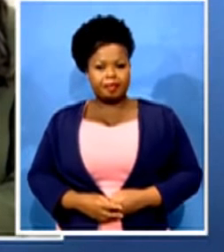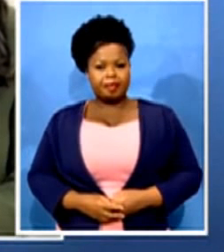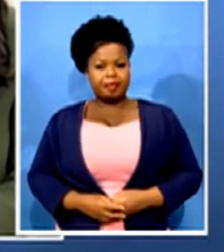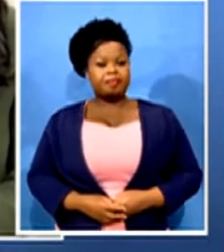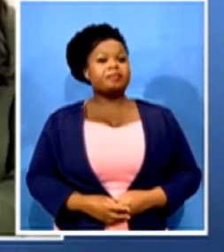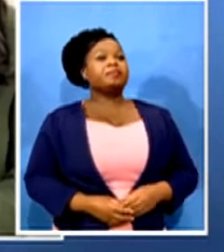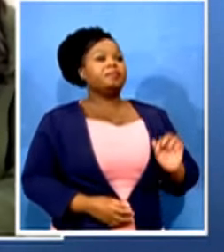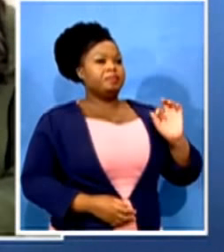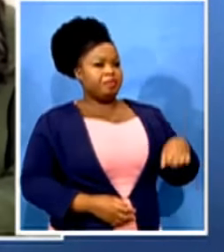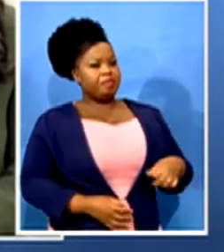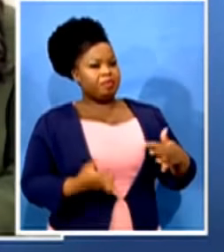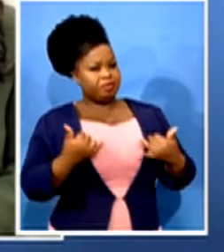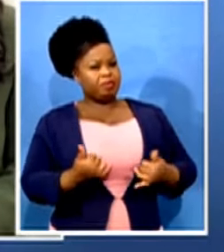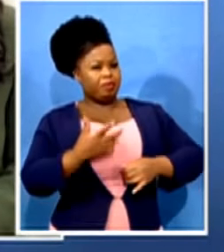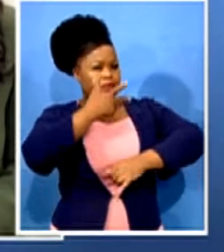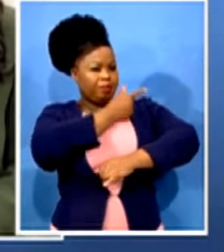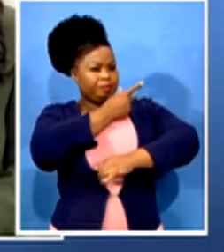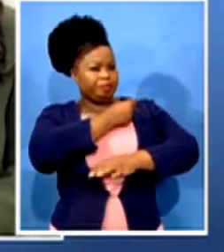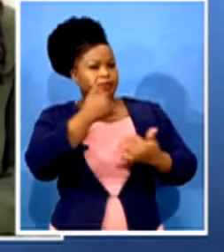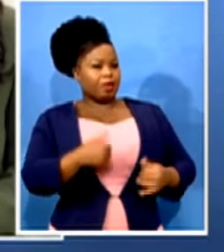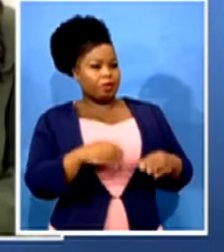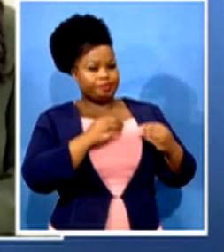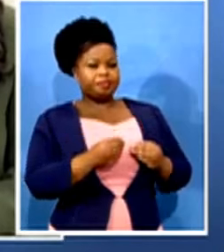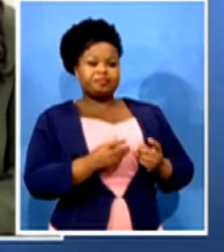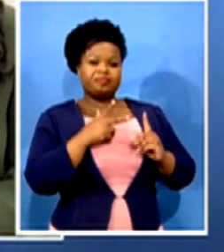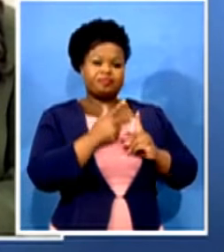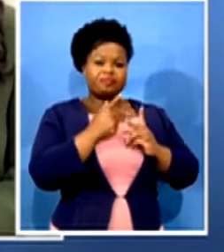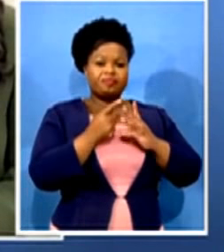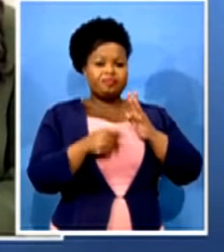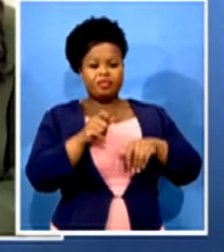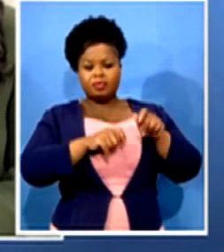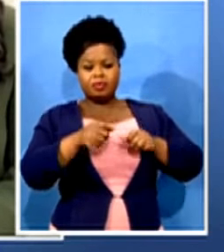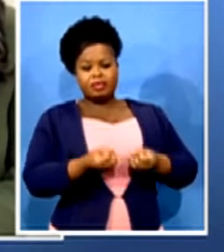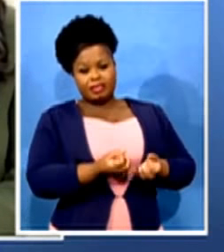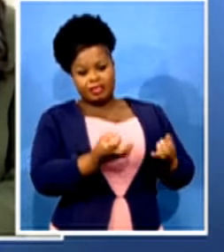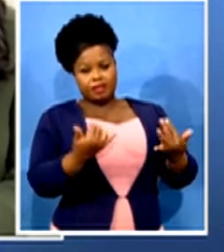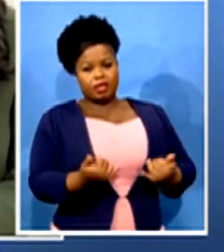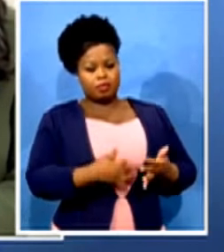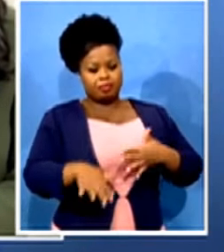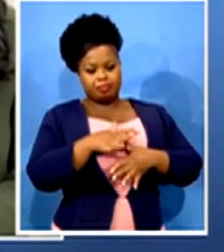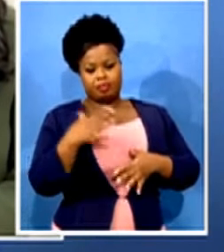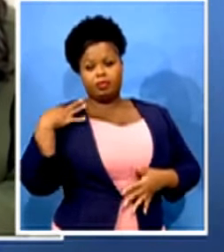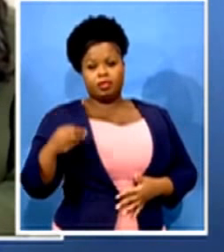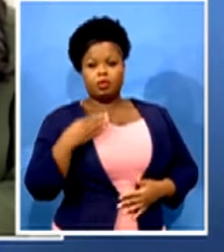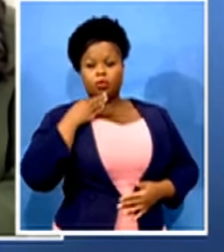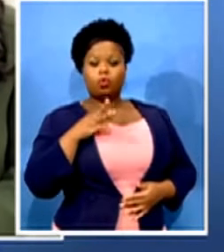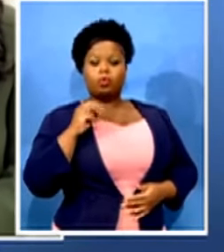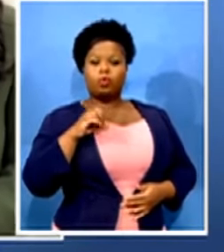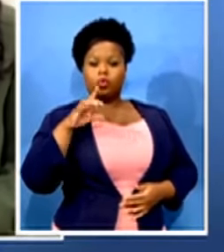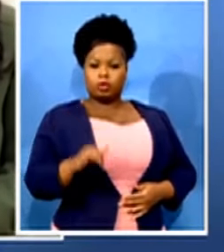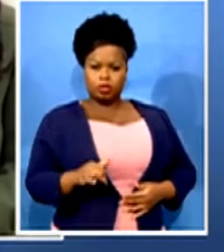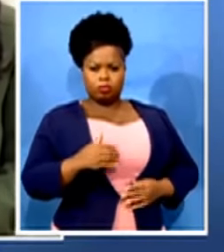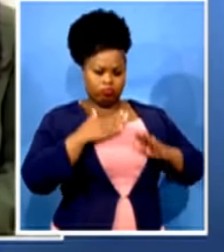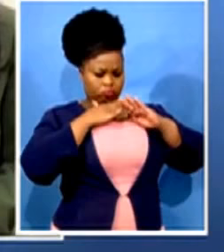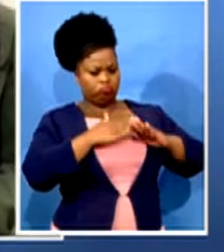being rolled out, Prime Minister Narendra Modi having to defend his decision to continue to place the